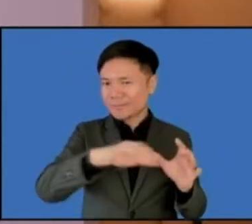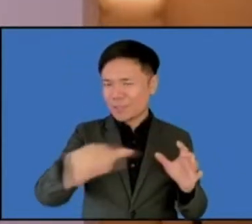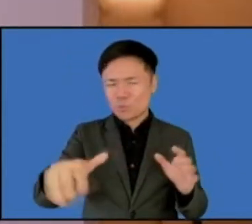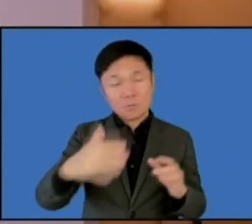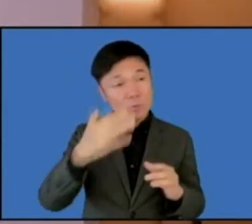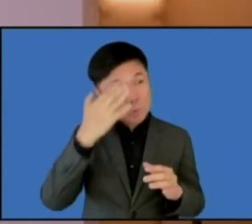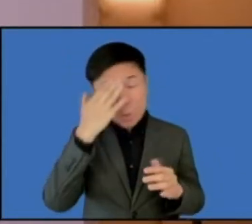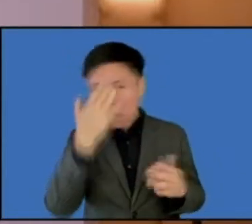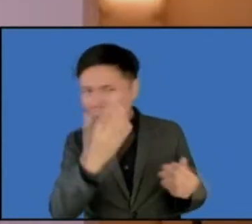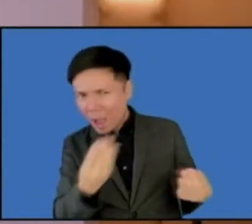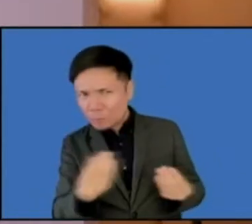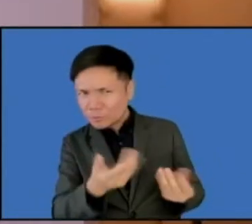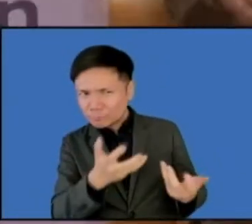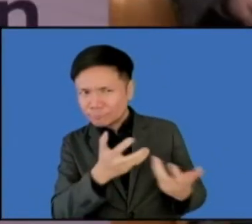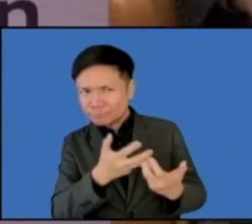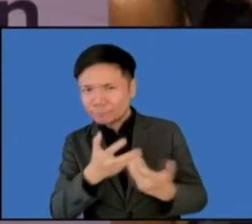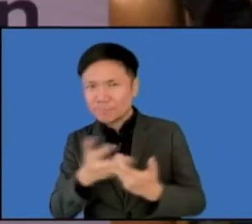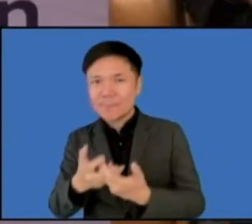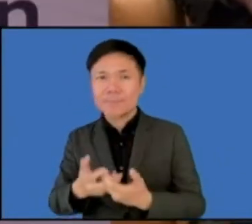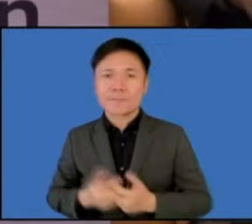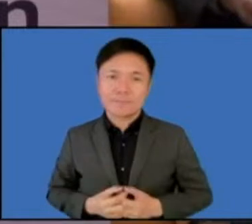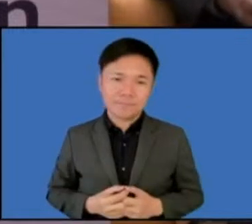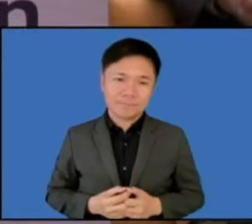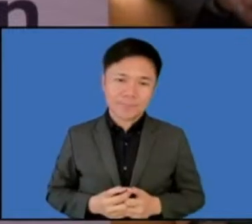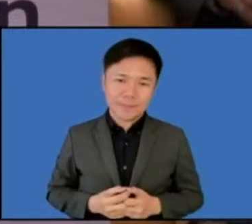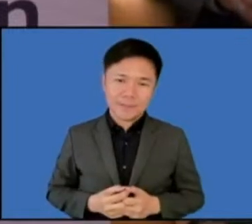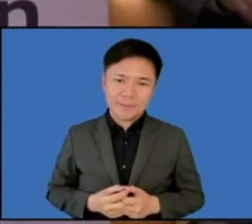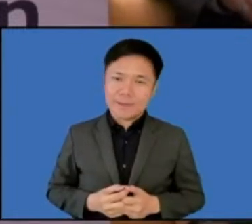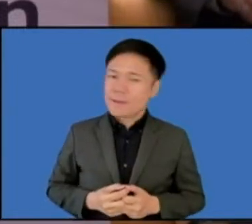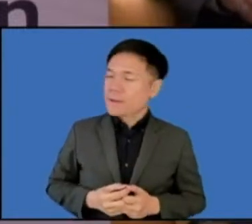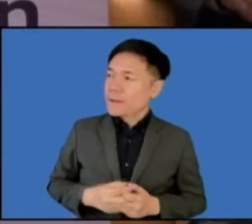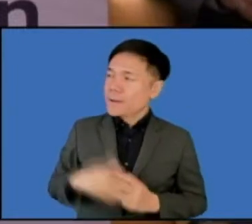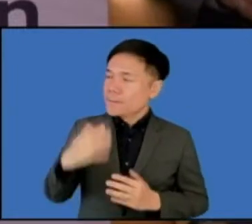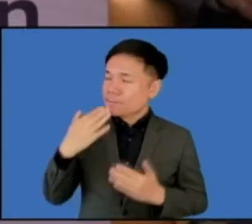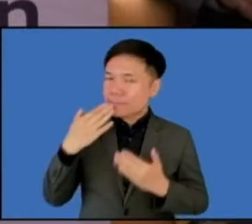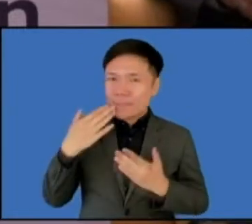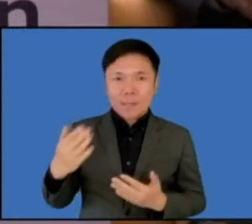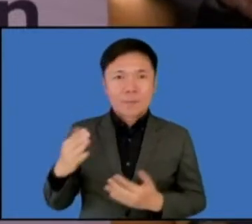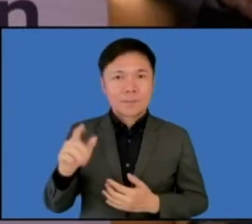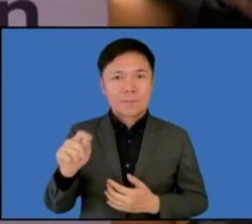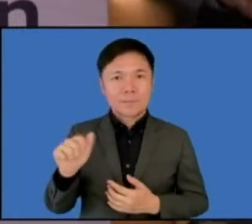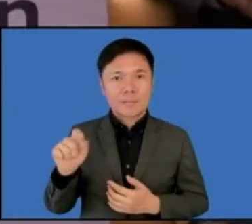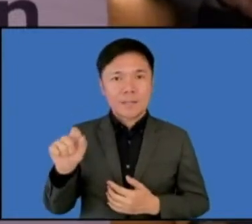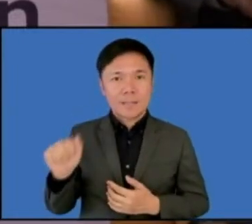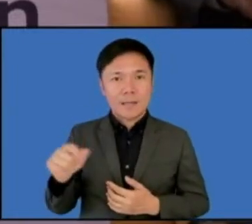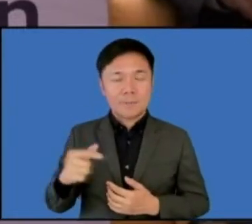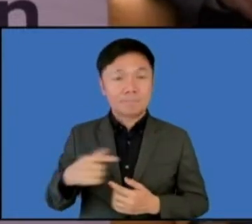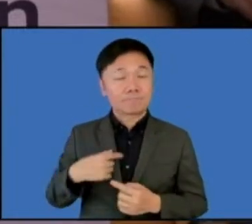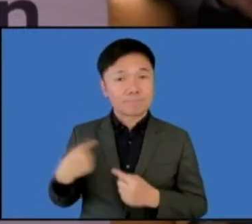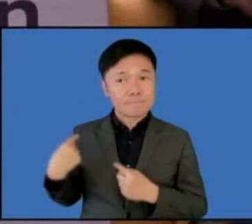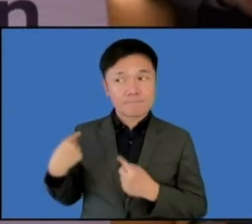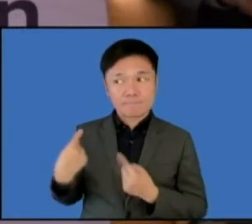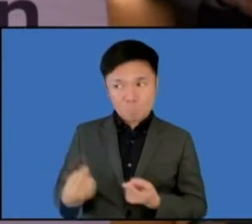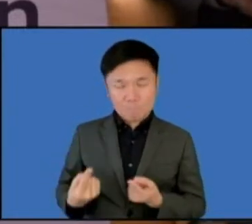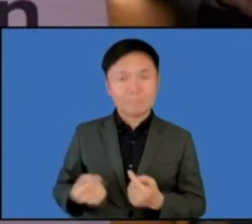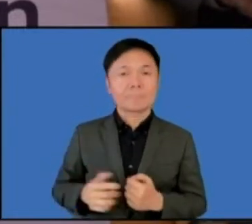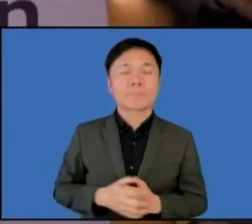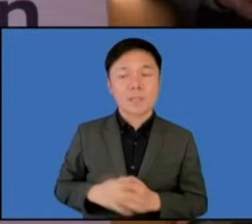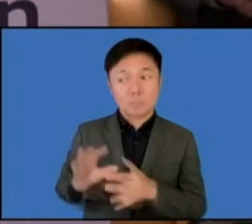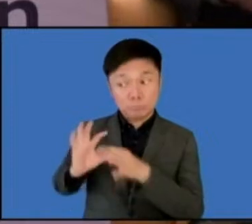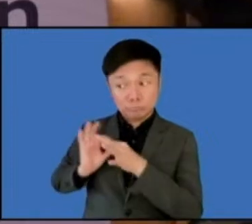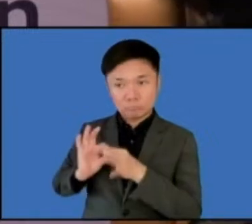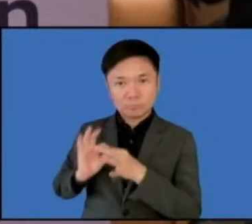you, Dr. Basales. Thank you, Mr. Tata. You know, I was part of the discussion of the